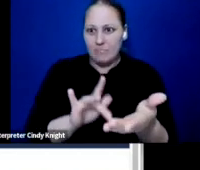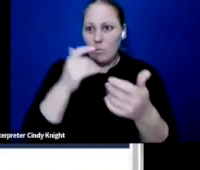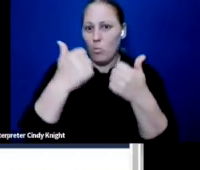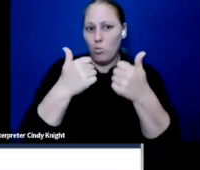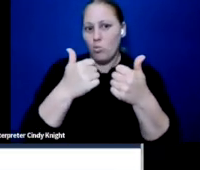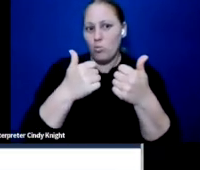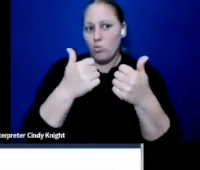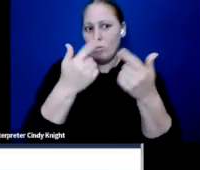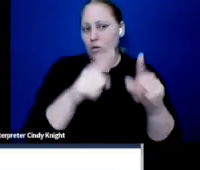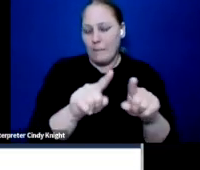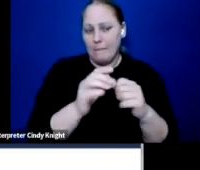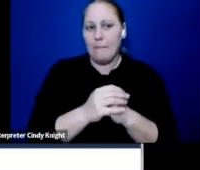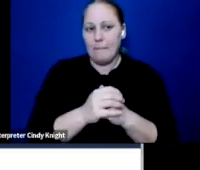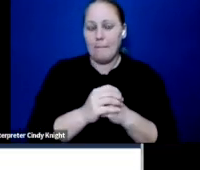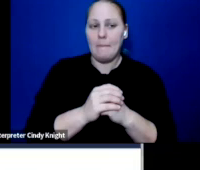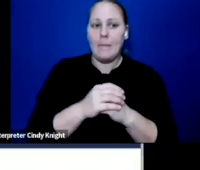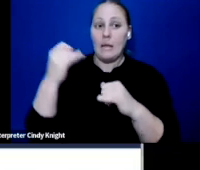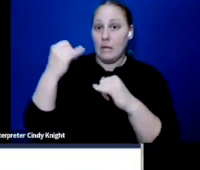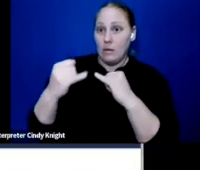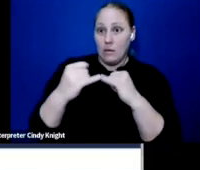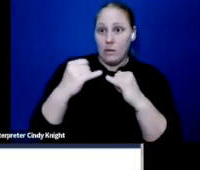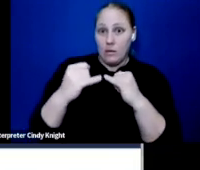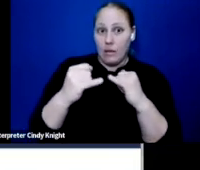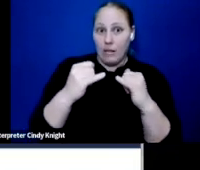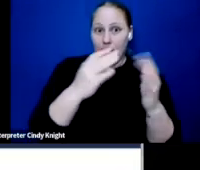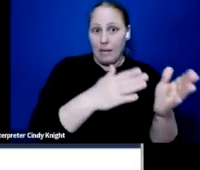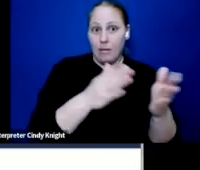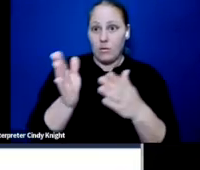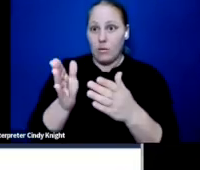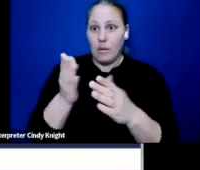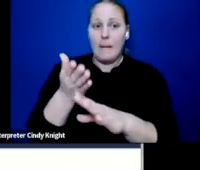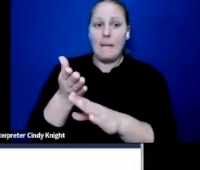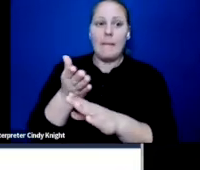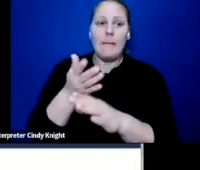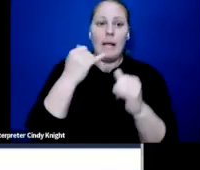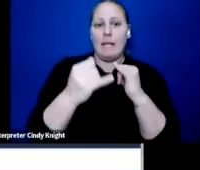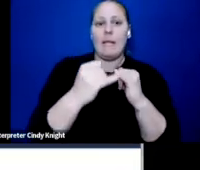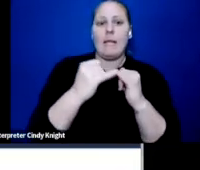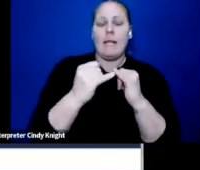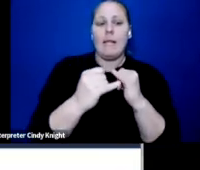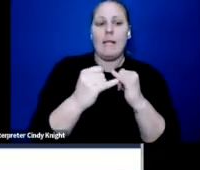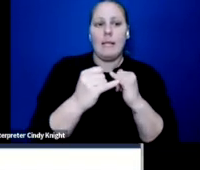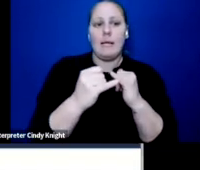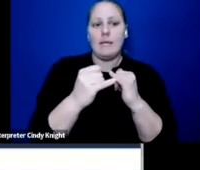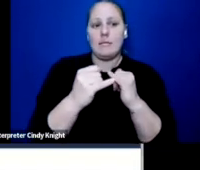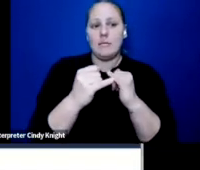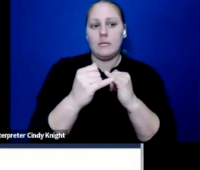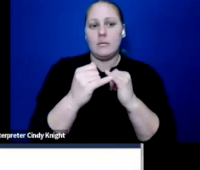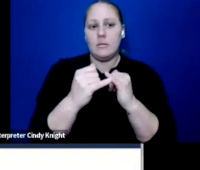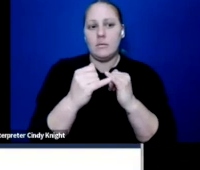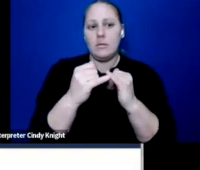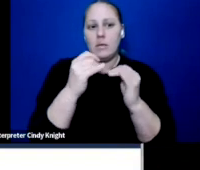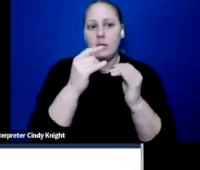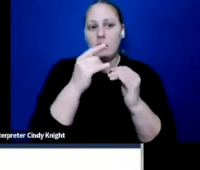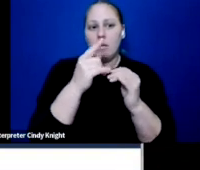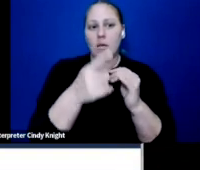Lastly, before switching to the Genesys Cloud platform demo, I'm going to navigate to the homepage just